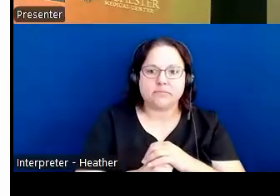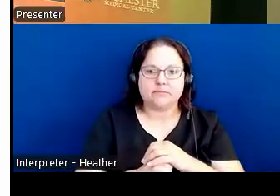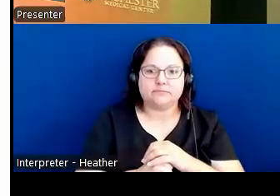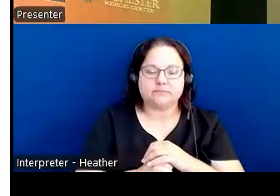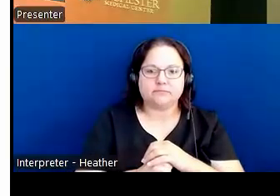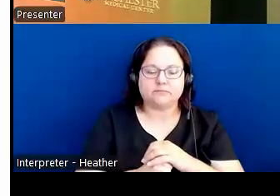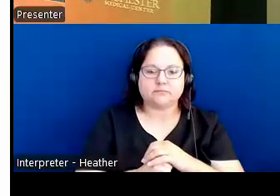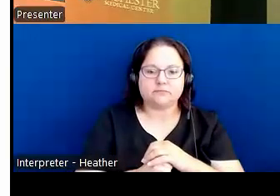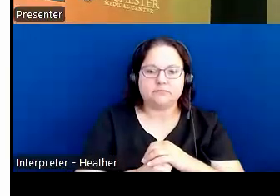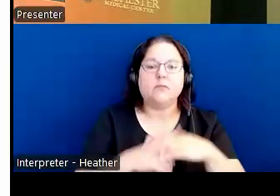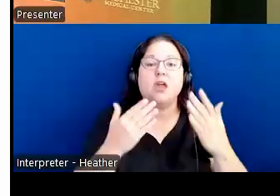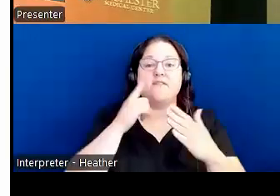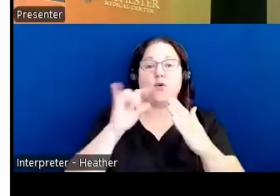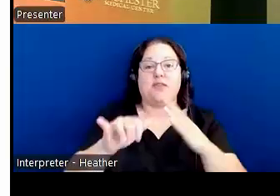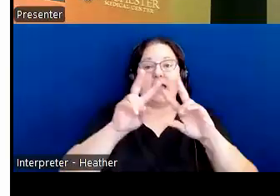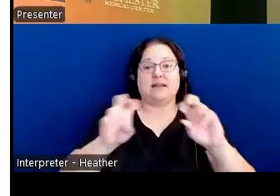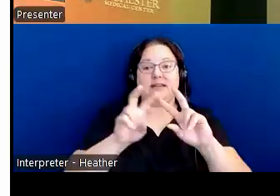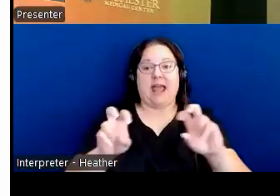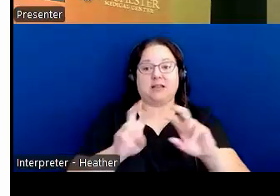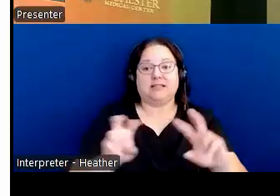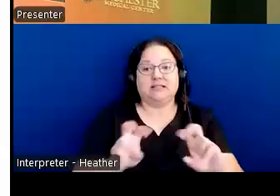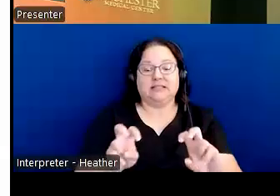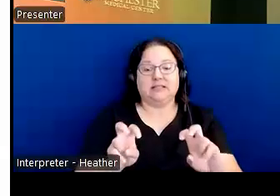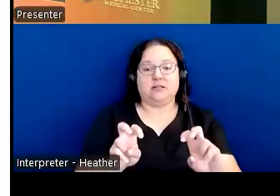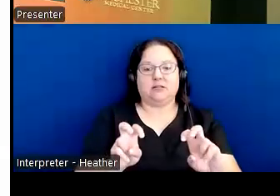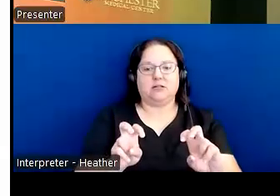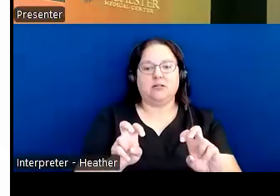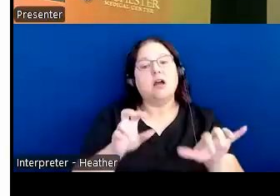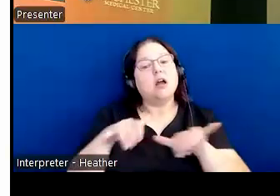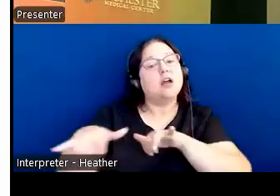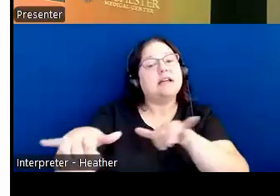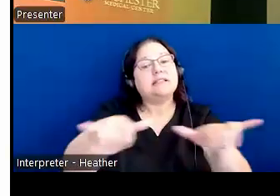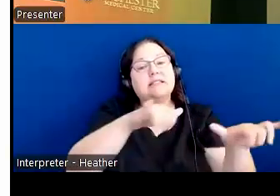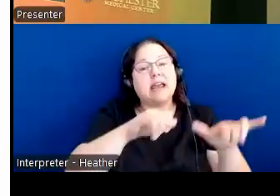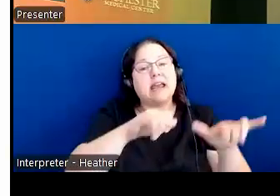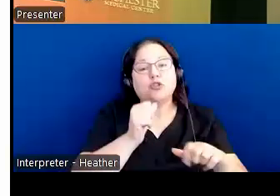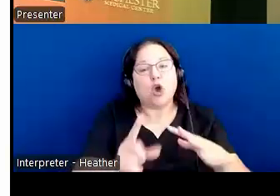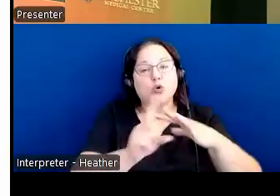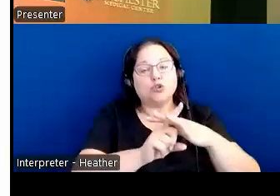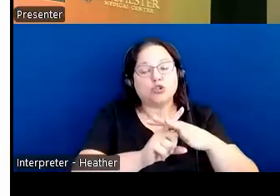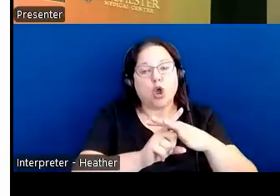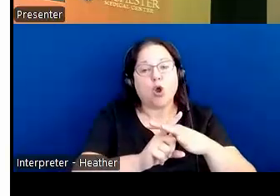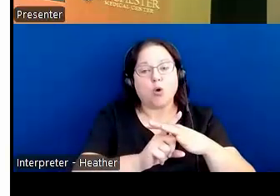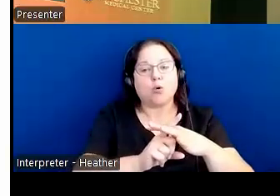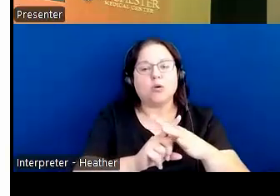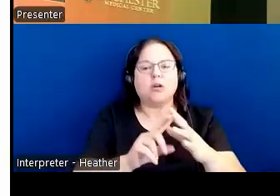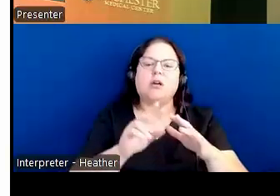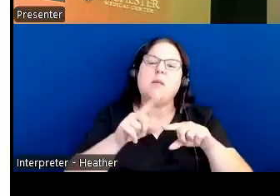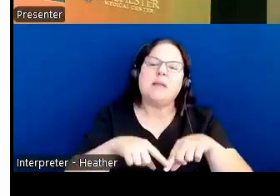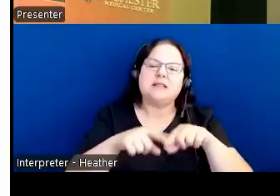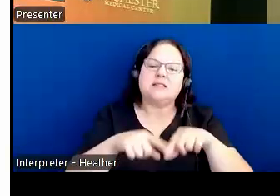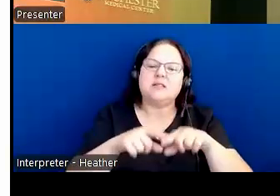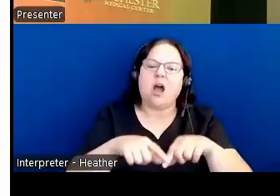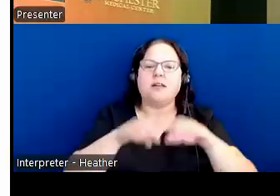In doing this analysis, we find a standardized no-show odds ratio, so that's based on the standard deviations, about 2